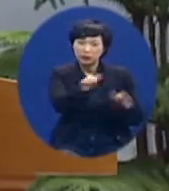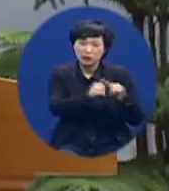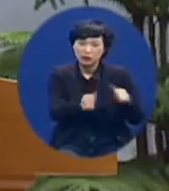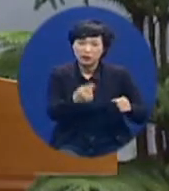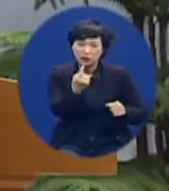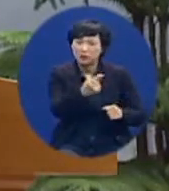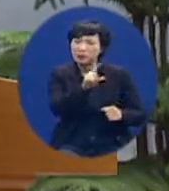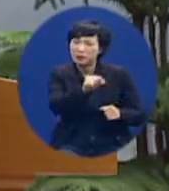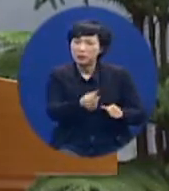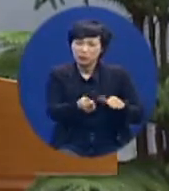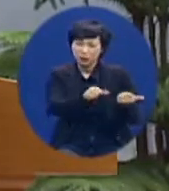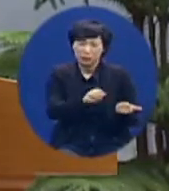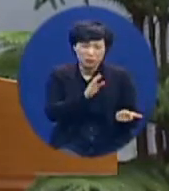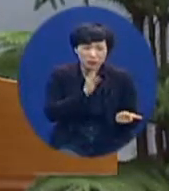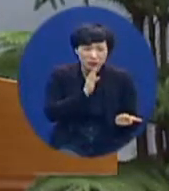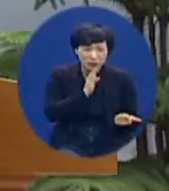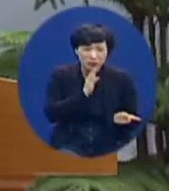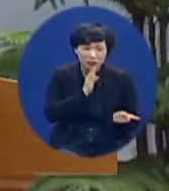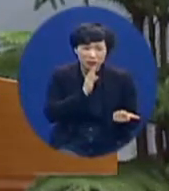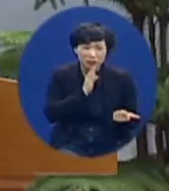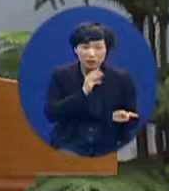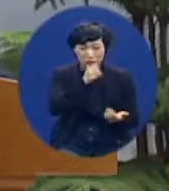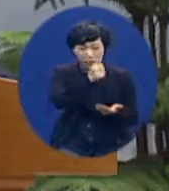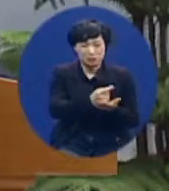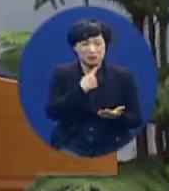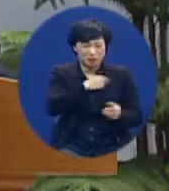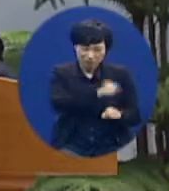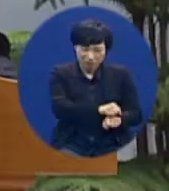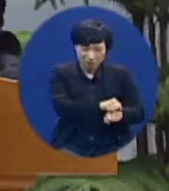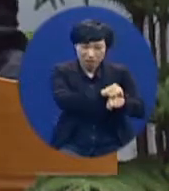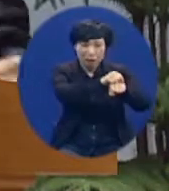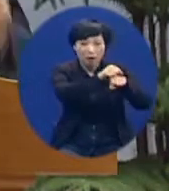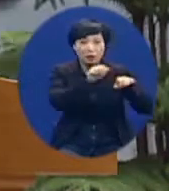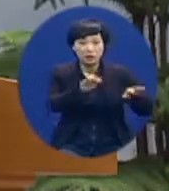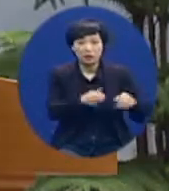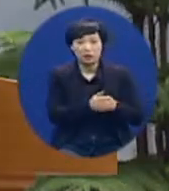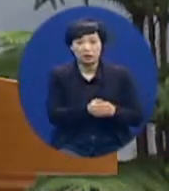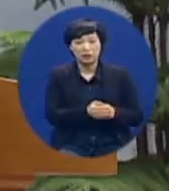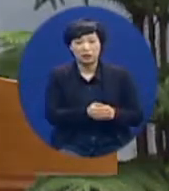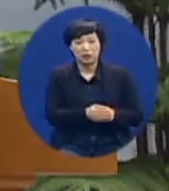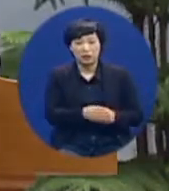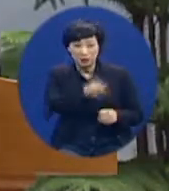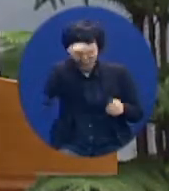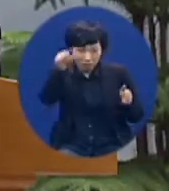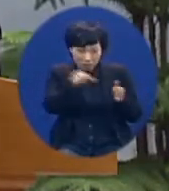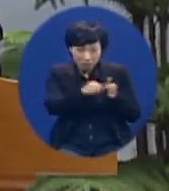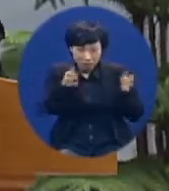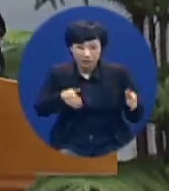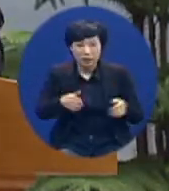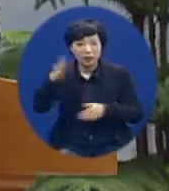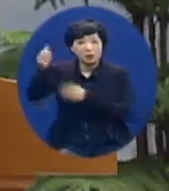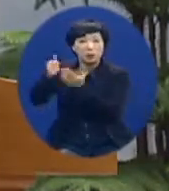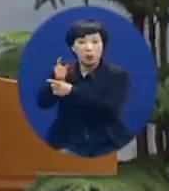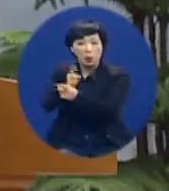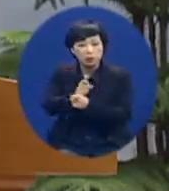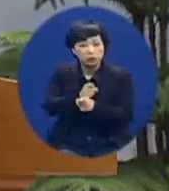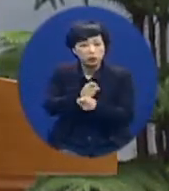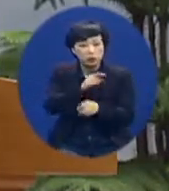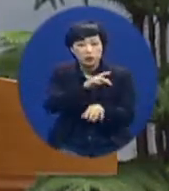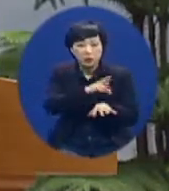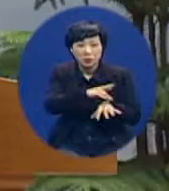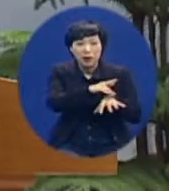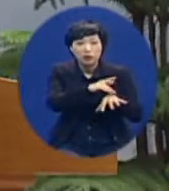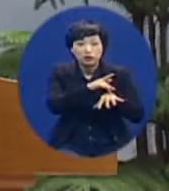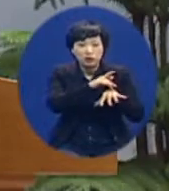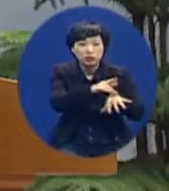building the tower of Babel, of sin by the devil, Satan, and demons, who are the enemies of